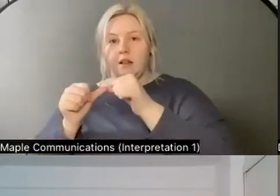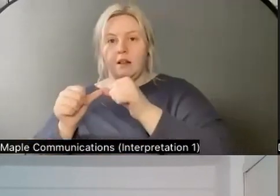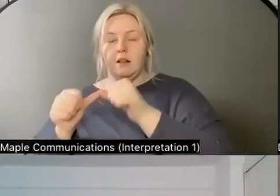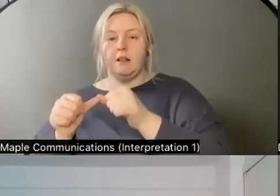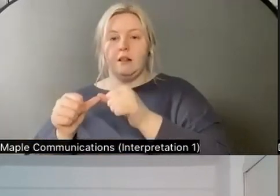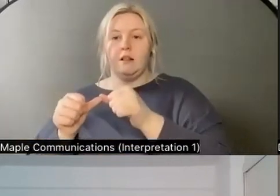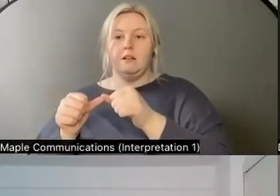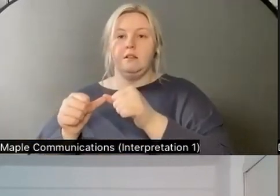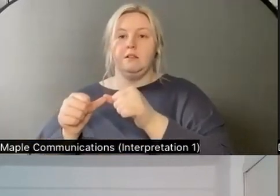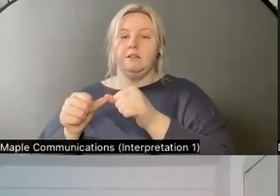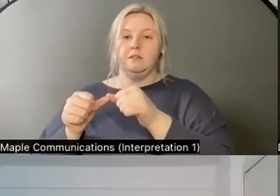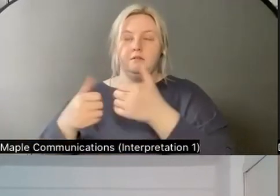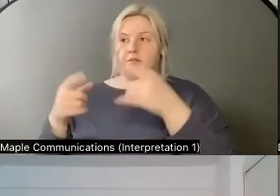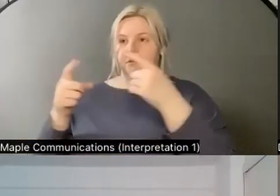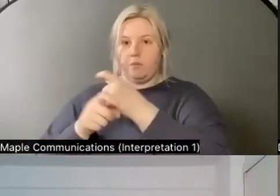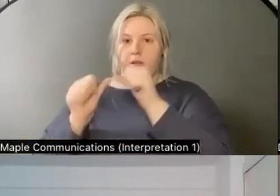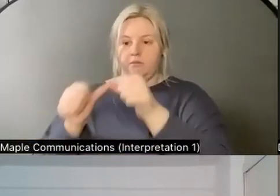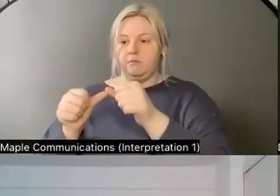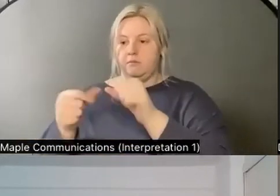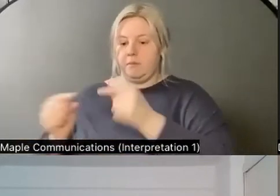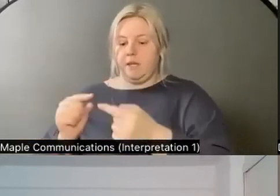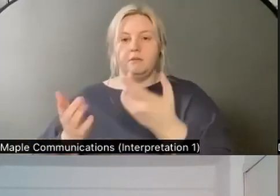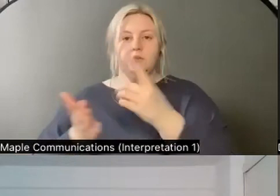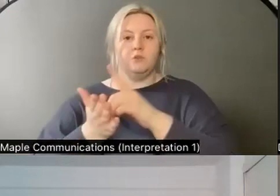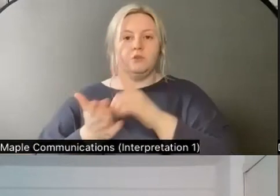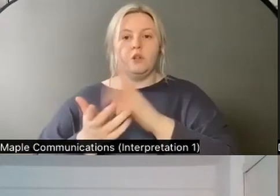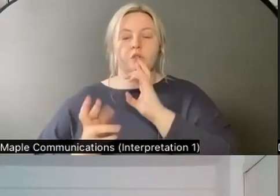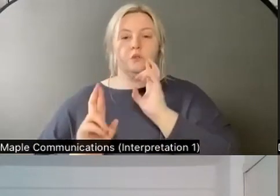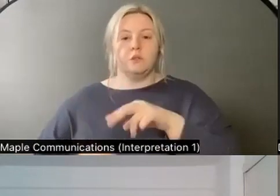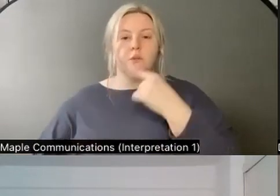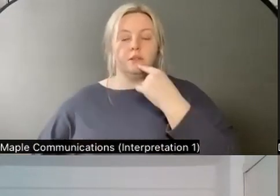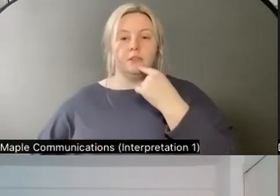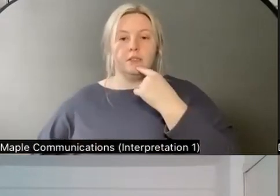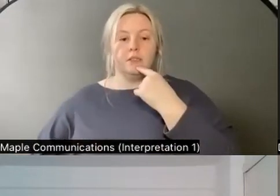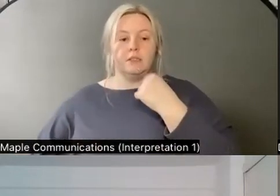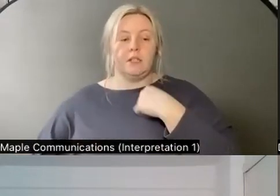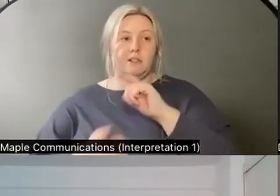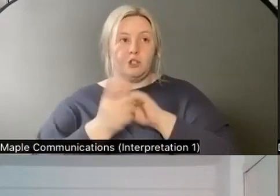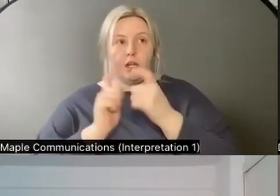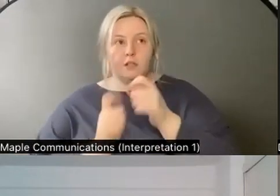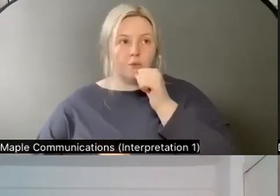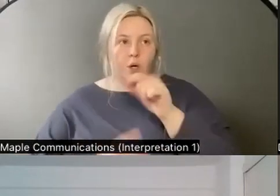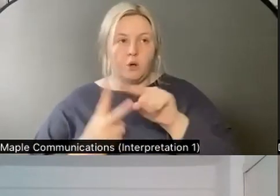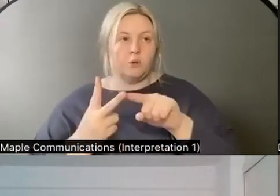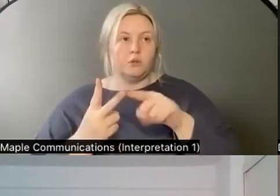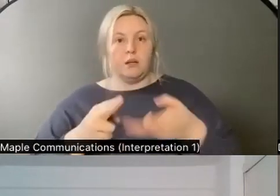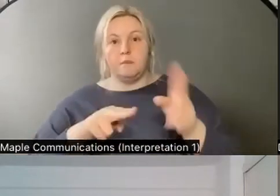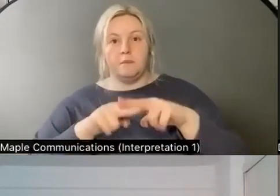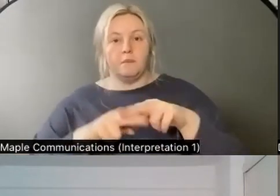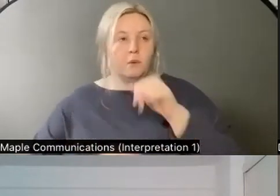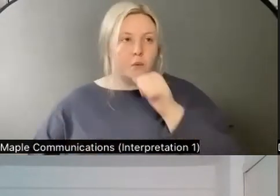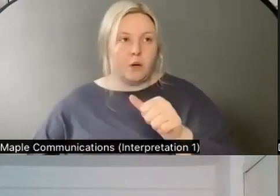chronic pain, the doctor said to me, I'm not going to change it or give her more because people with